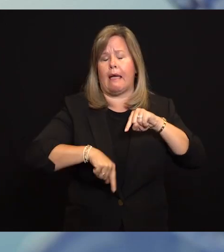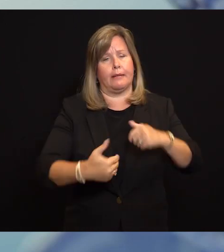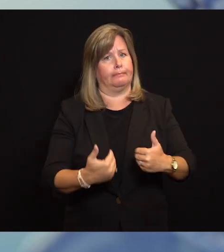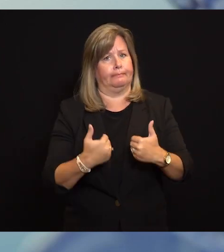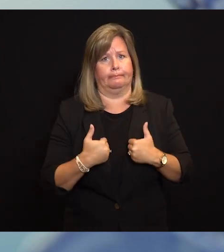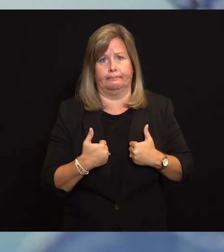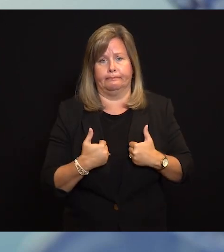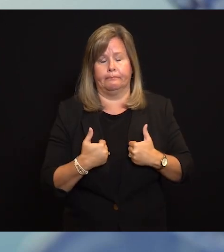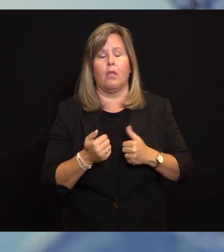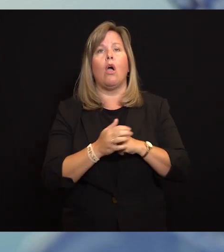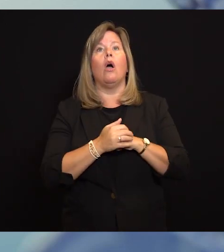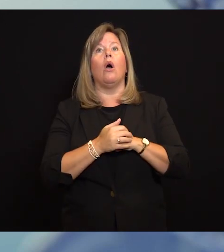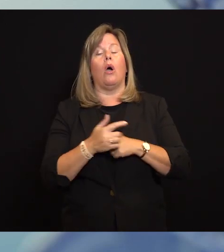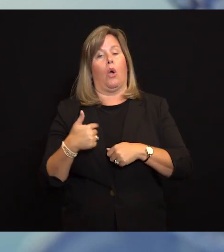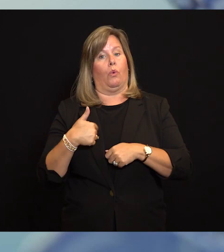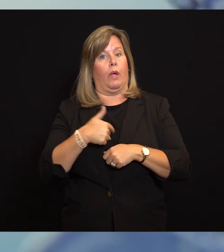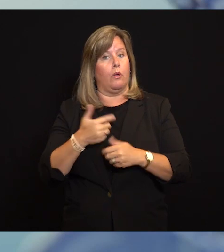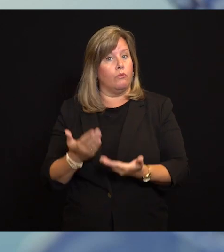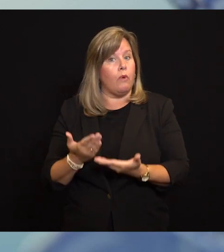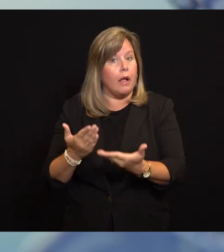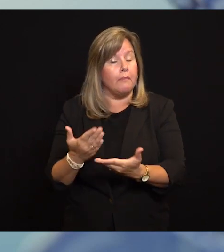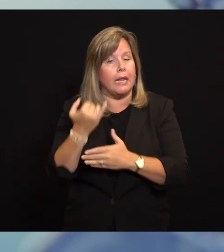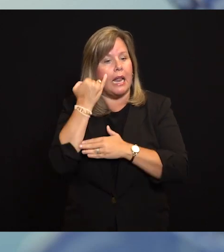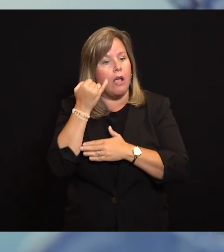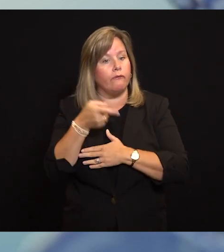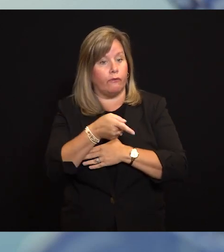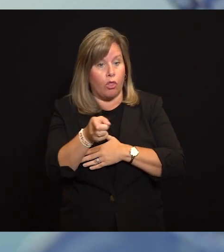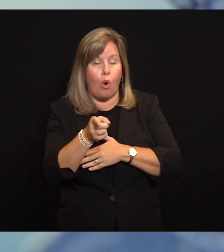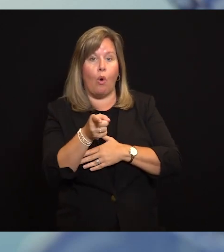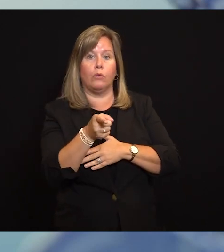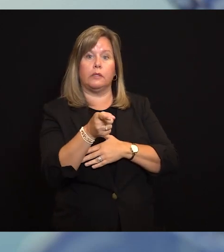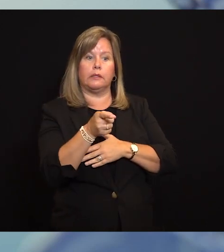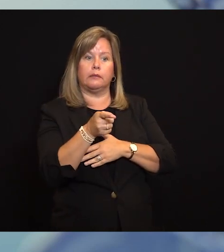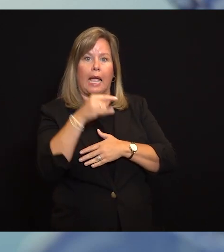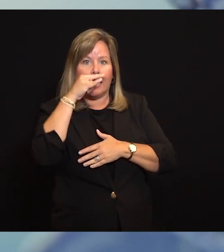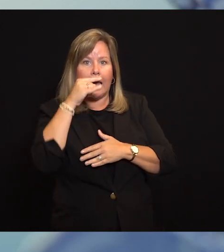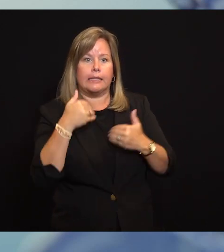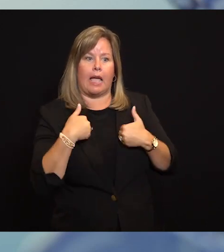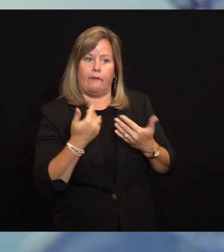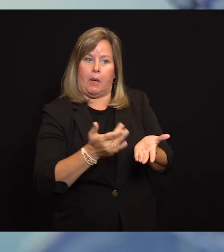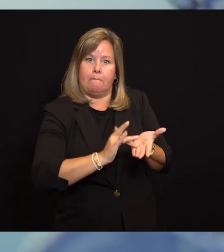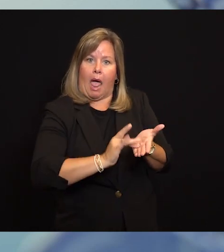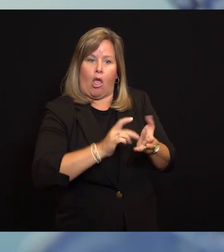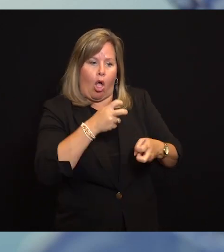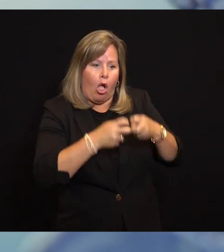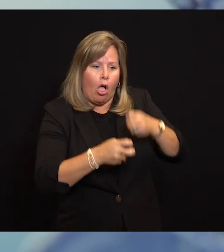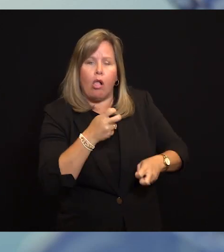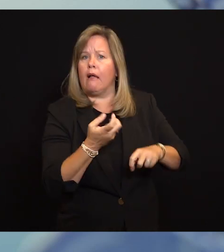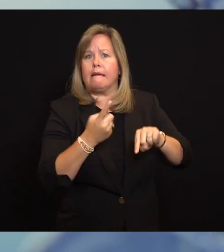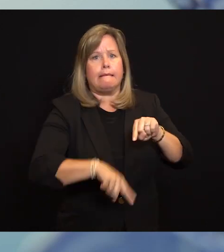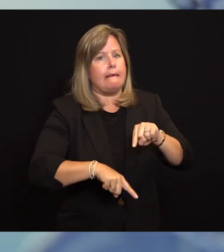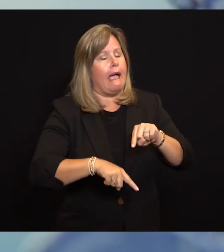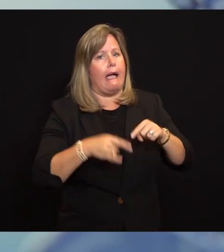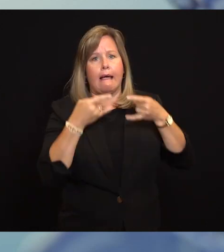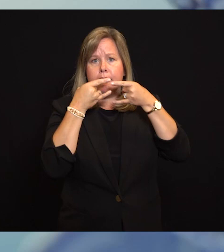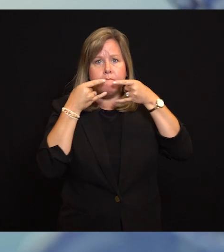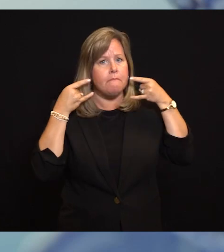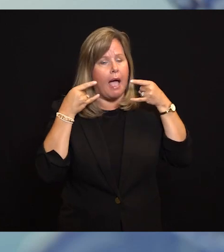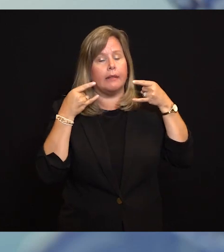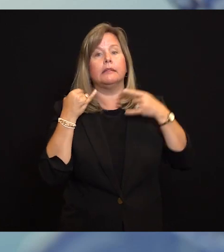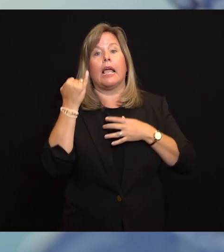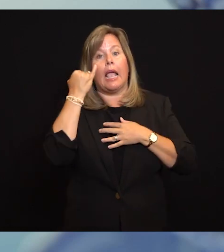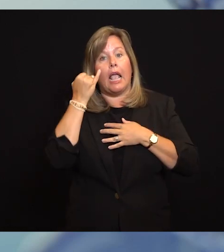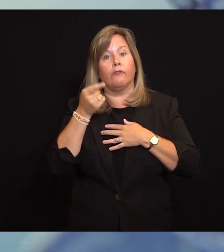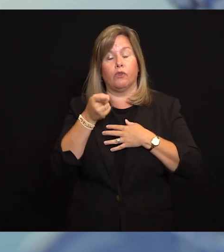We recommend for those kids, this is a recommendation, if you are in a situation where you have a child that for whatever